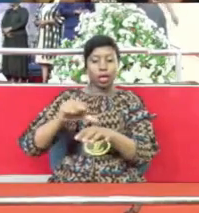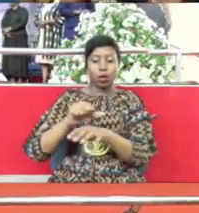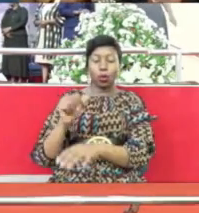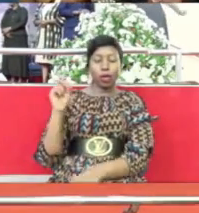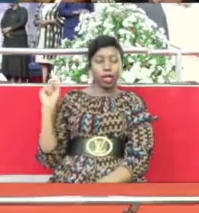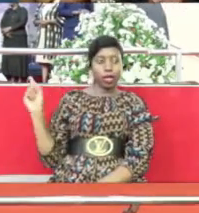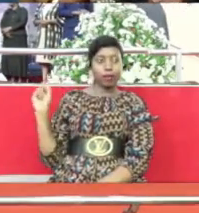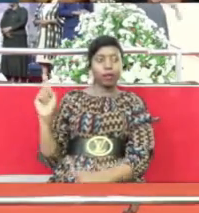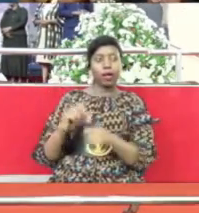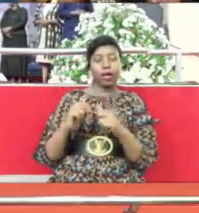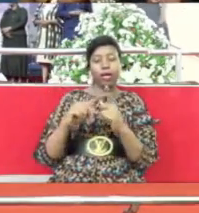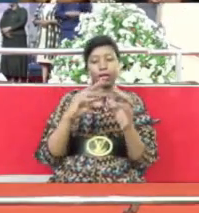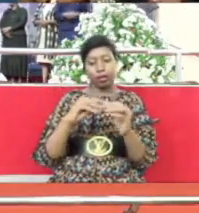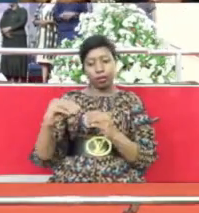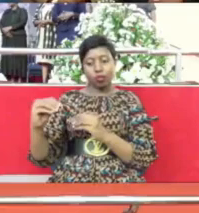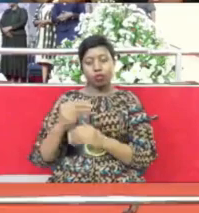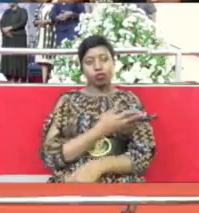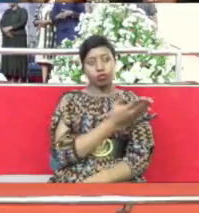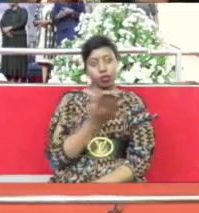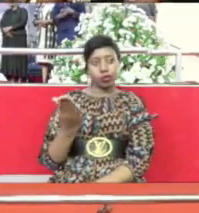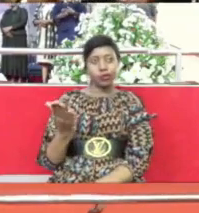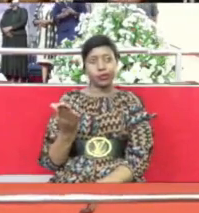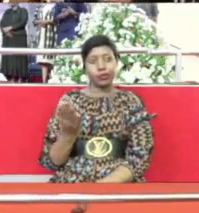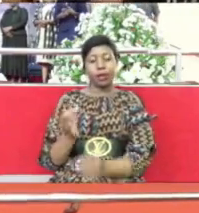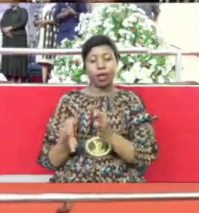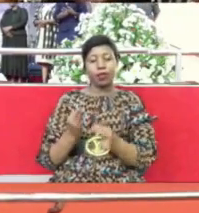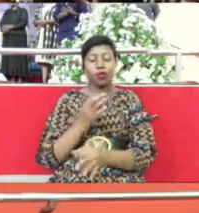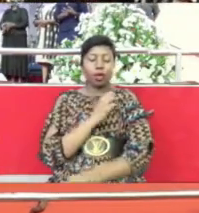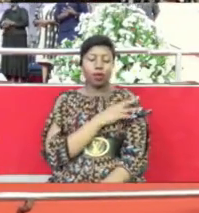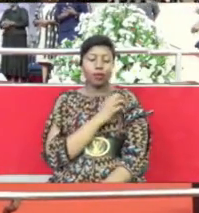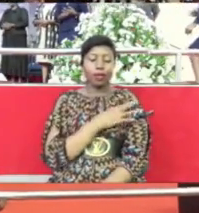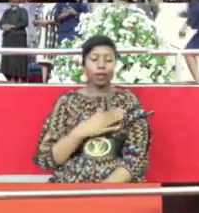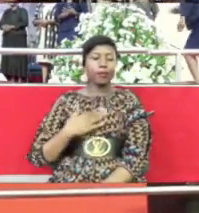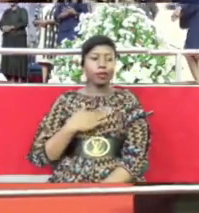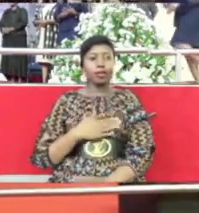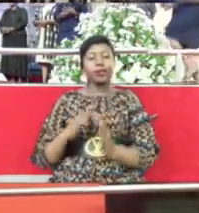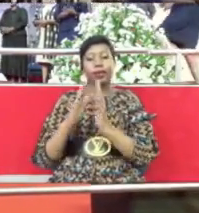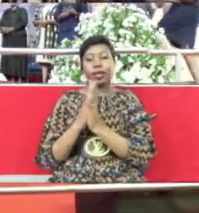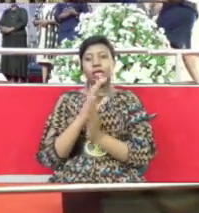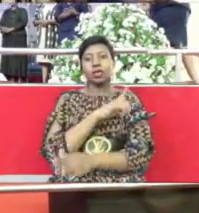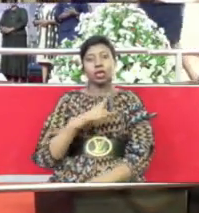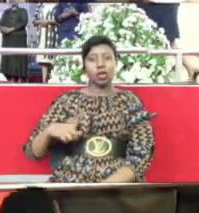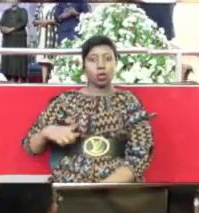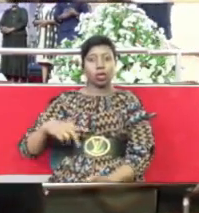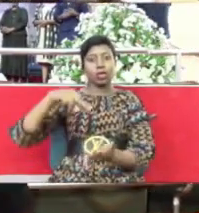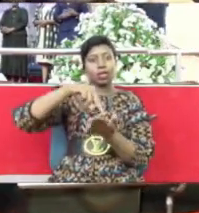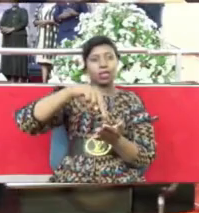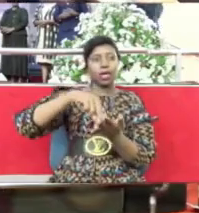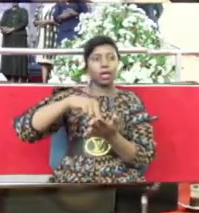if you are just scared or afraid, go to the Lord. And I want us to stand up. Let's be in a mood of